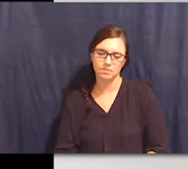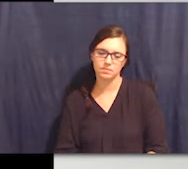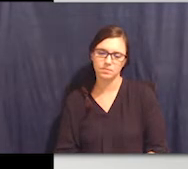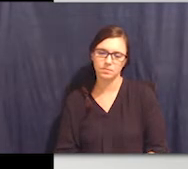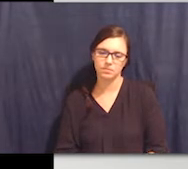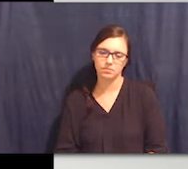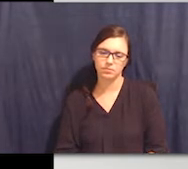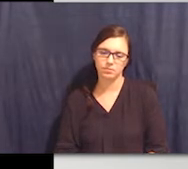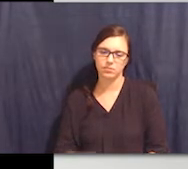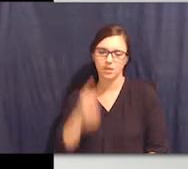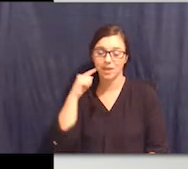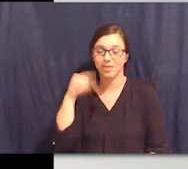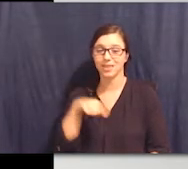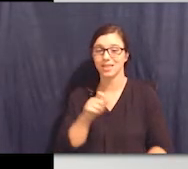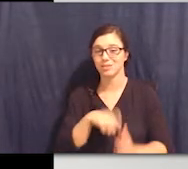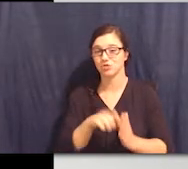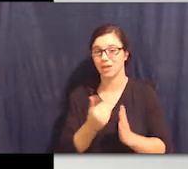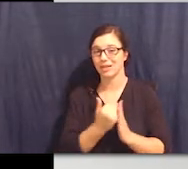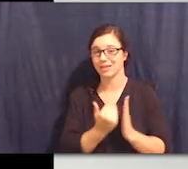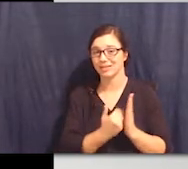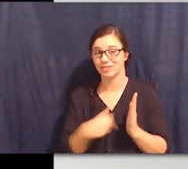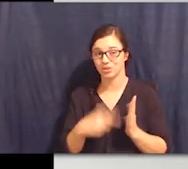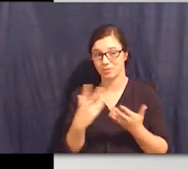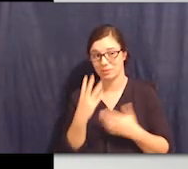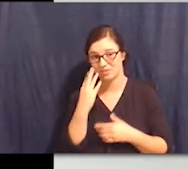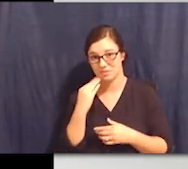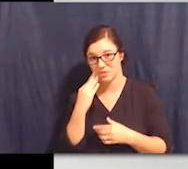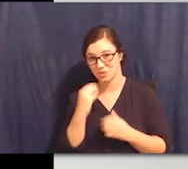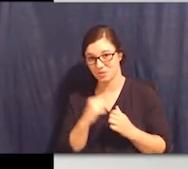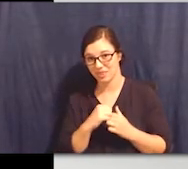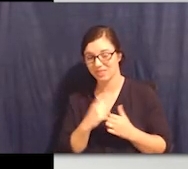And this, I think, is a checklist that many of you may be familiar with,